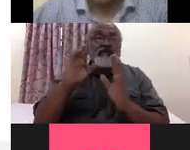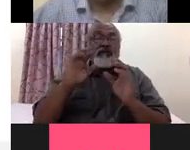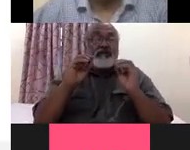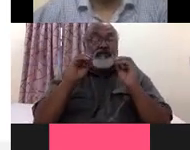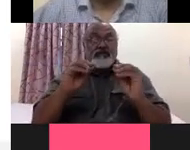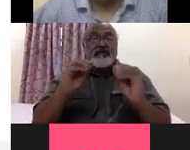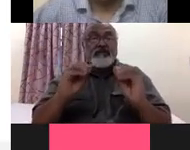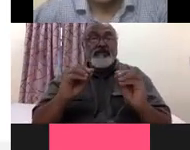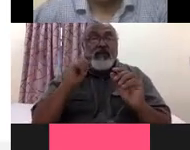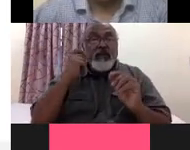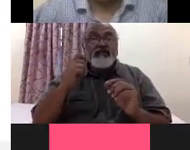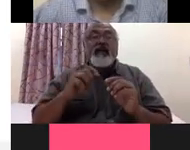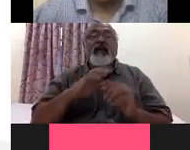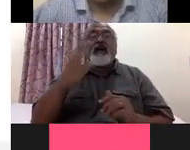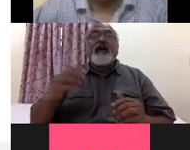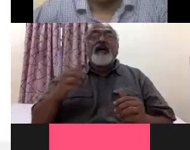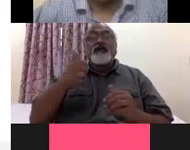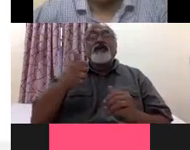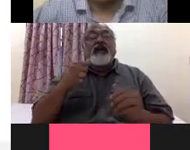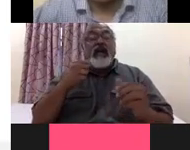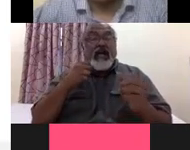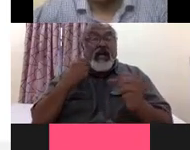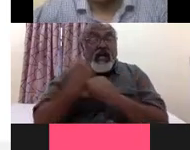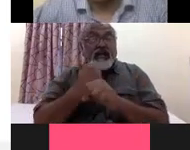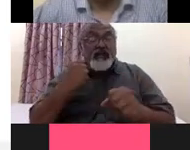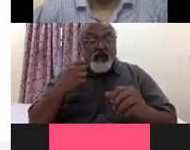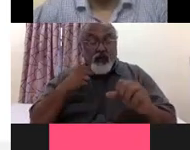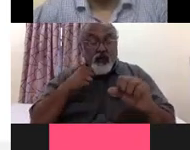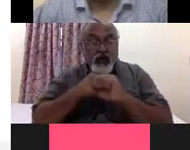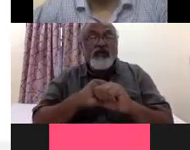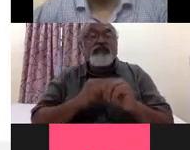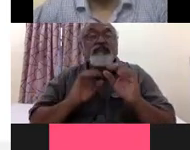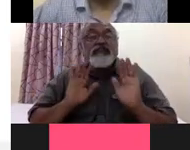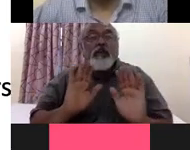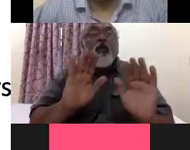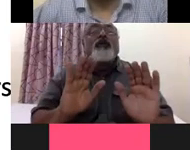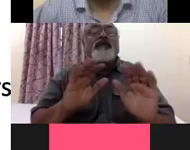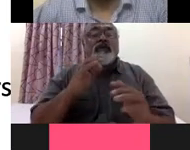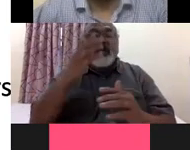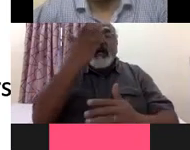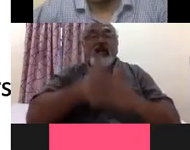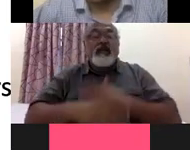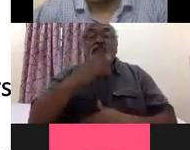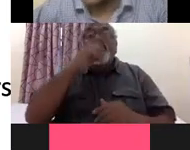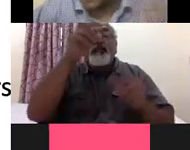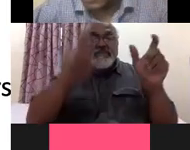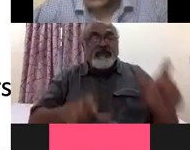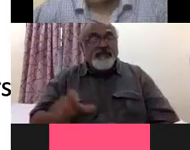is empowerment. Sare cheeze, all of them together constitute what we see as equal